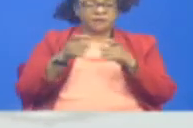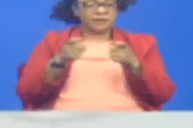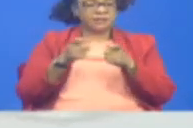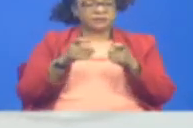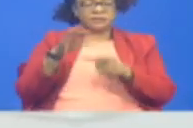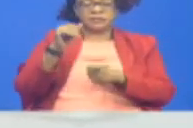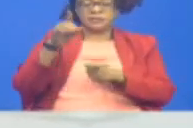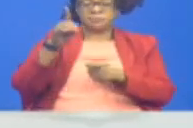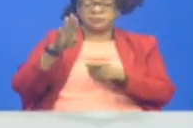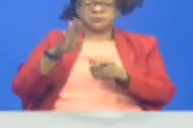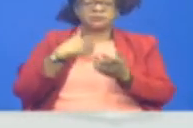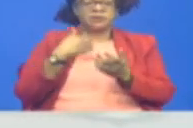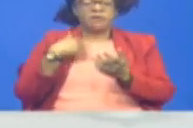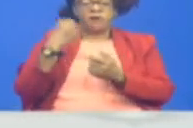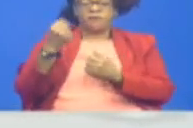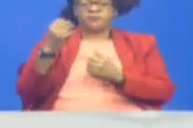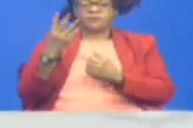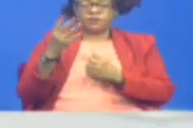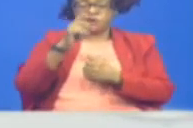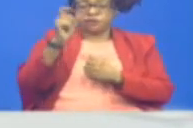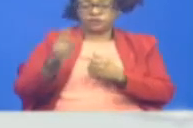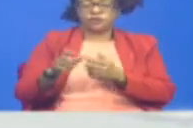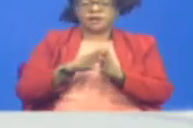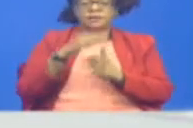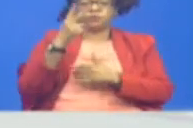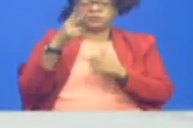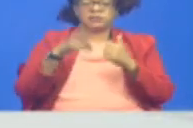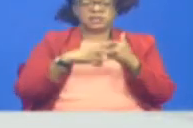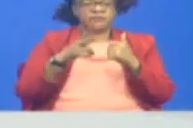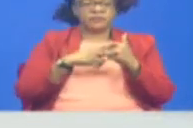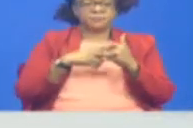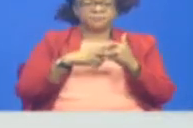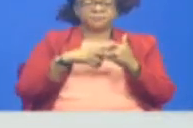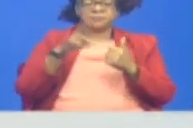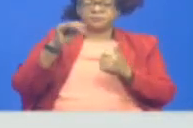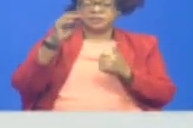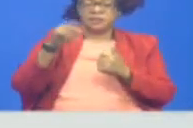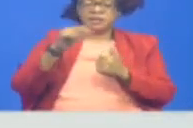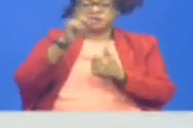is comprised of 54 regional and 27 non-regional member